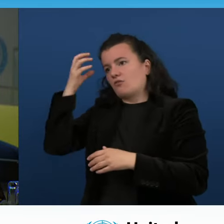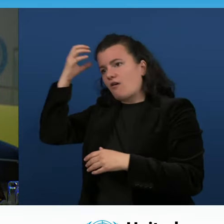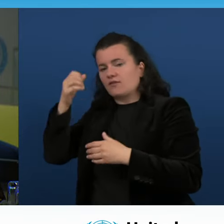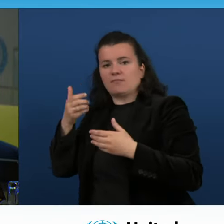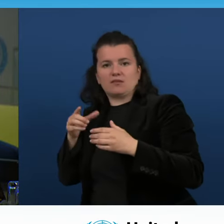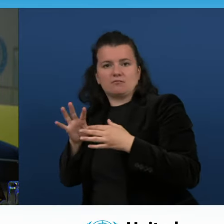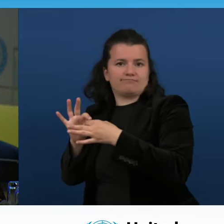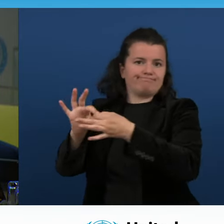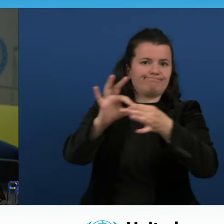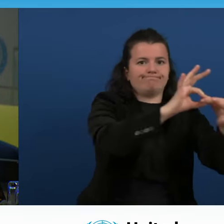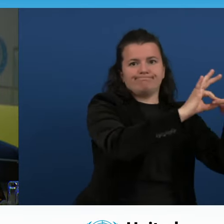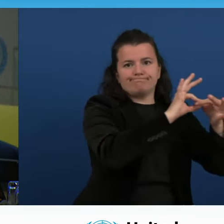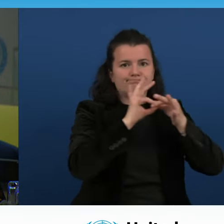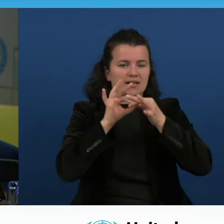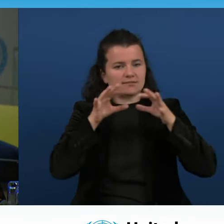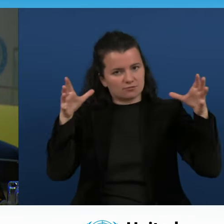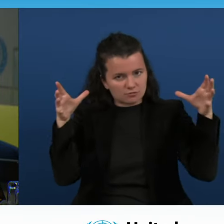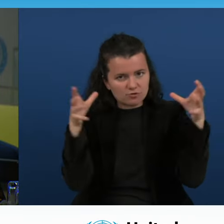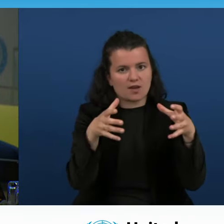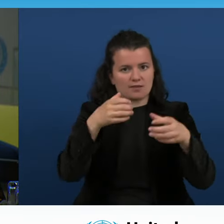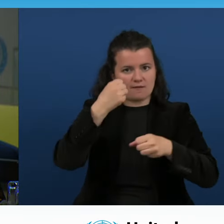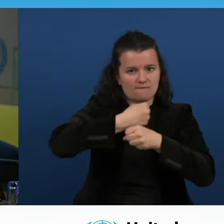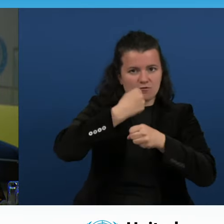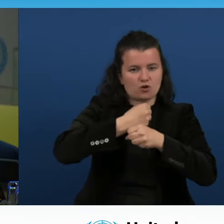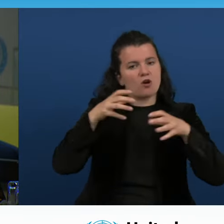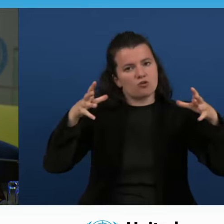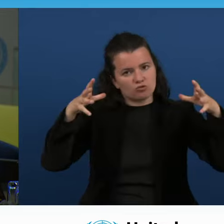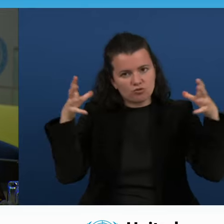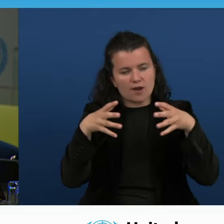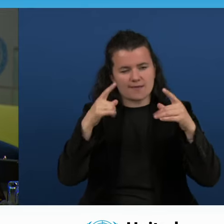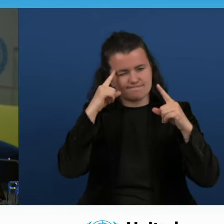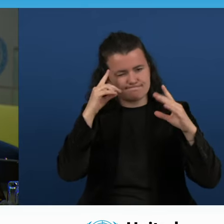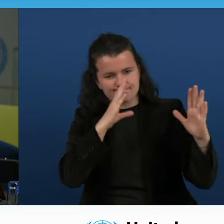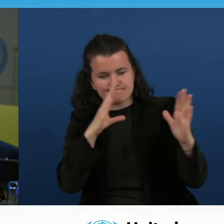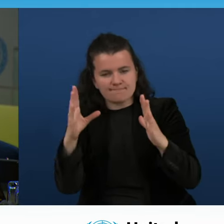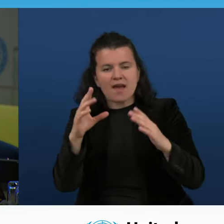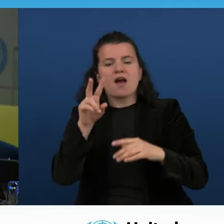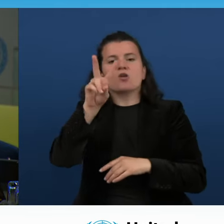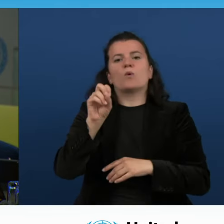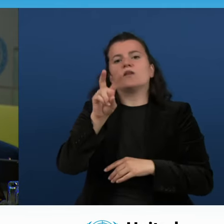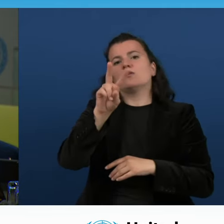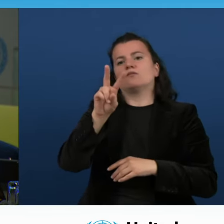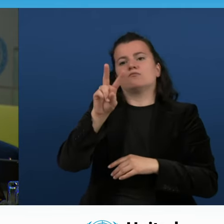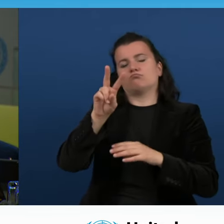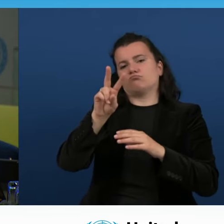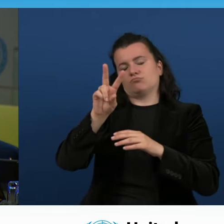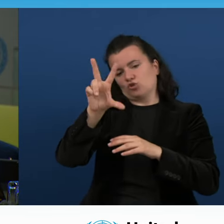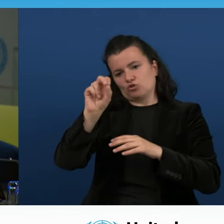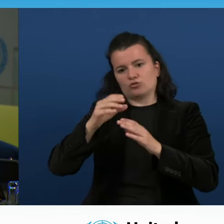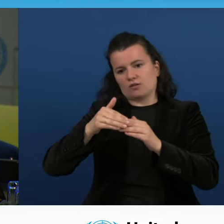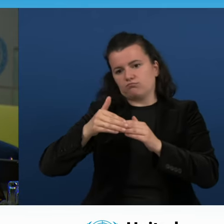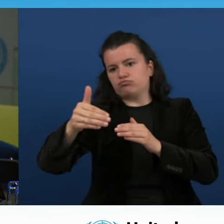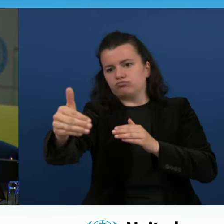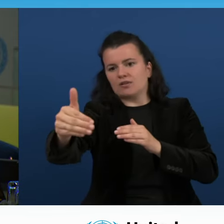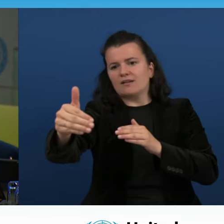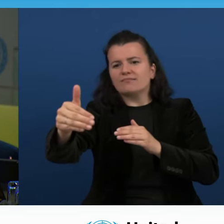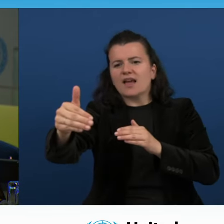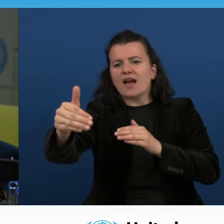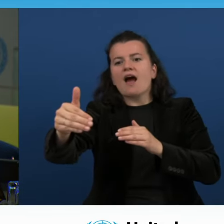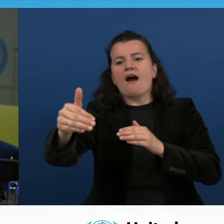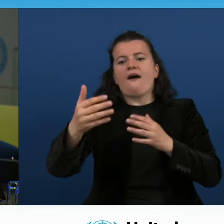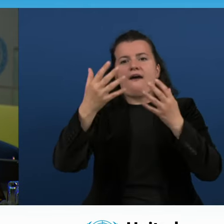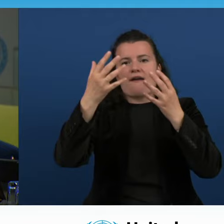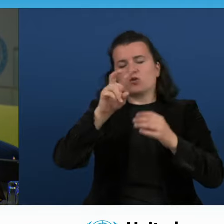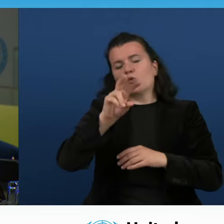2025. So we need more of these initiatives and alliances. The second scale is, you know, truly the most important one. It's partnerships with